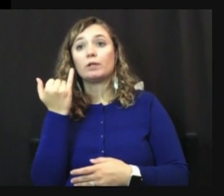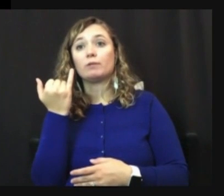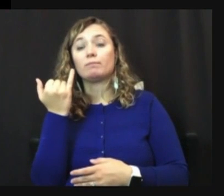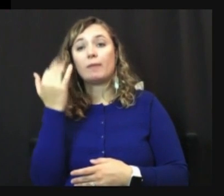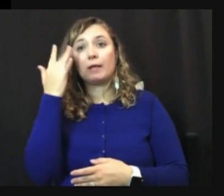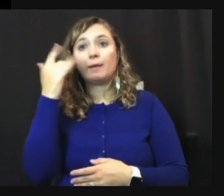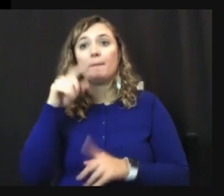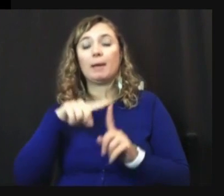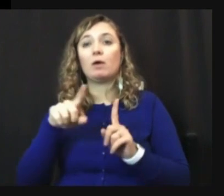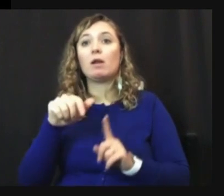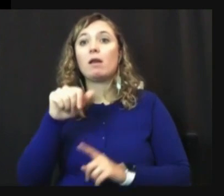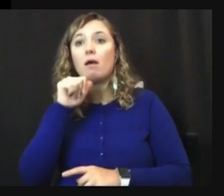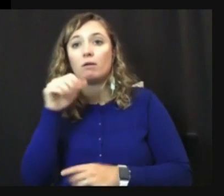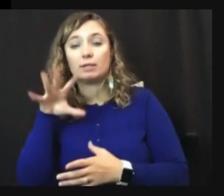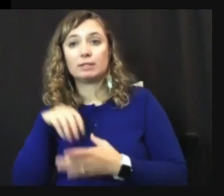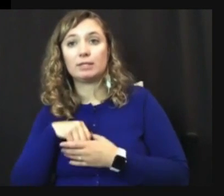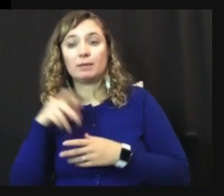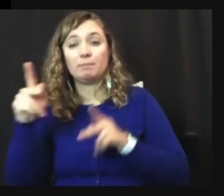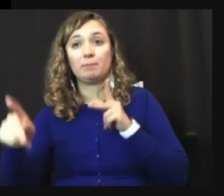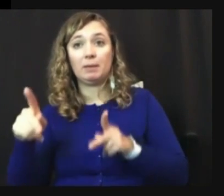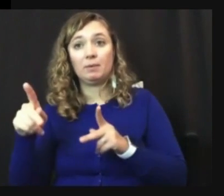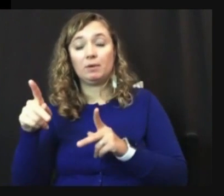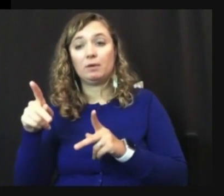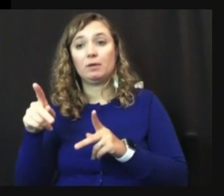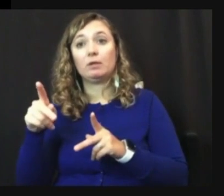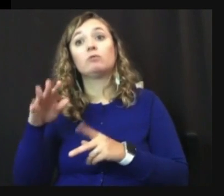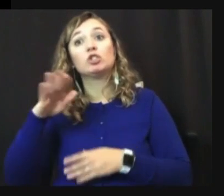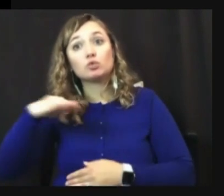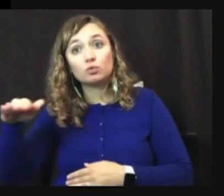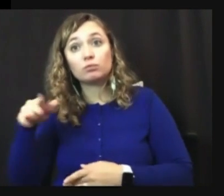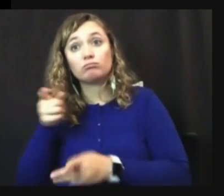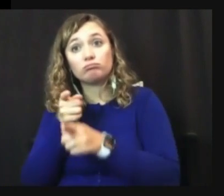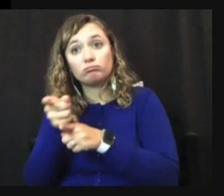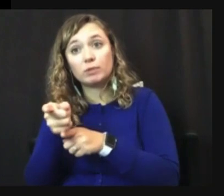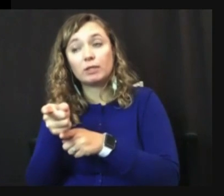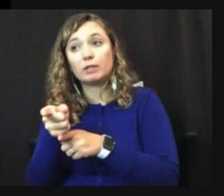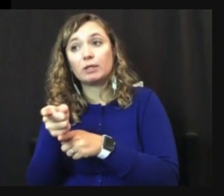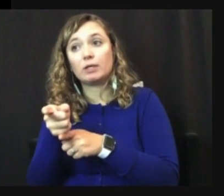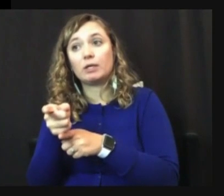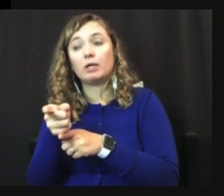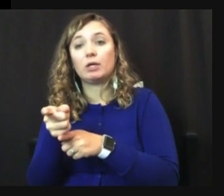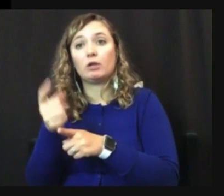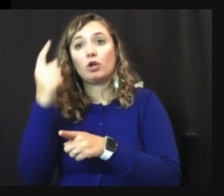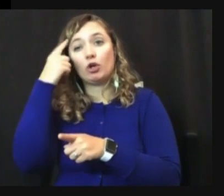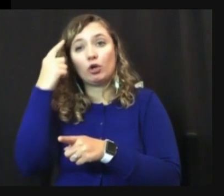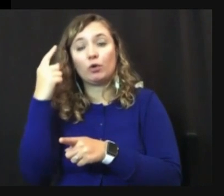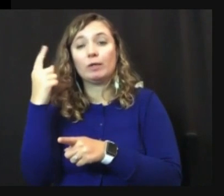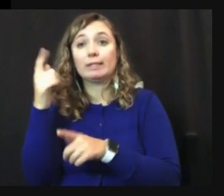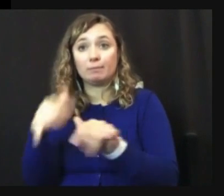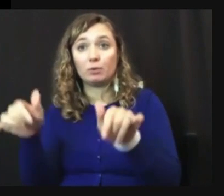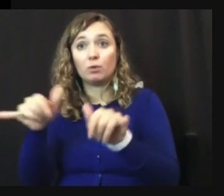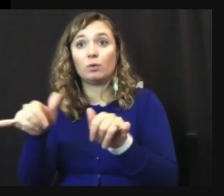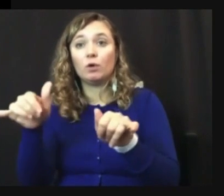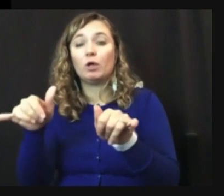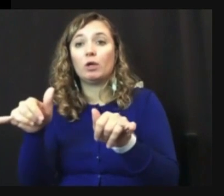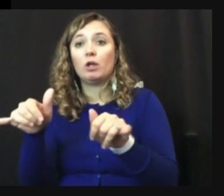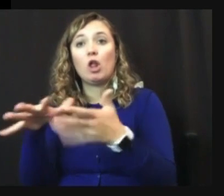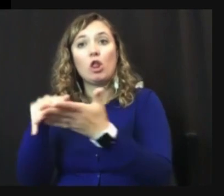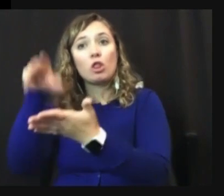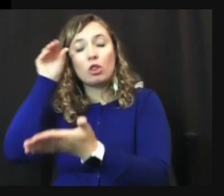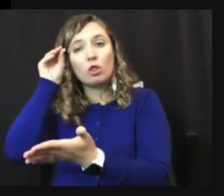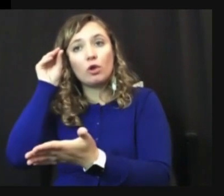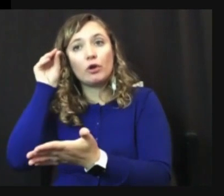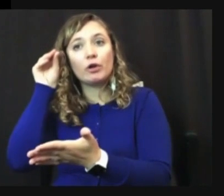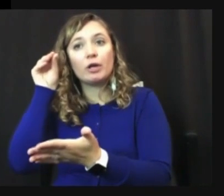learn, non-autistic children learn specifically, or sorry, neurotypical children specifically learn, it is that